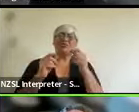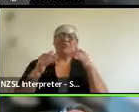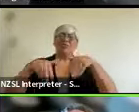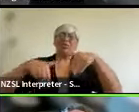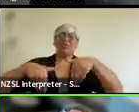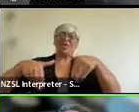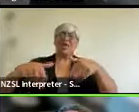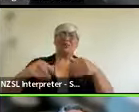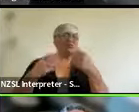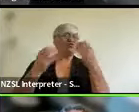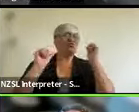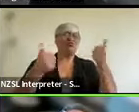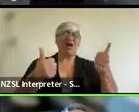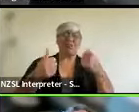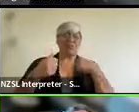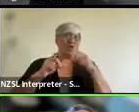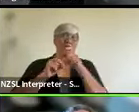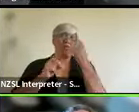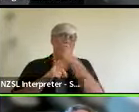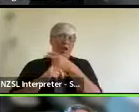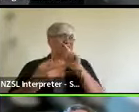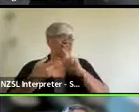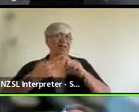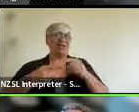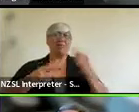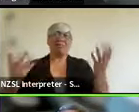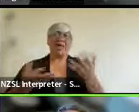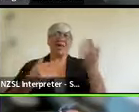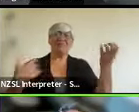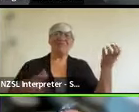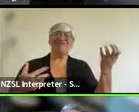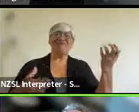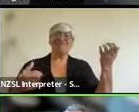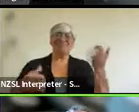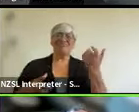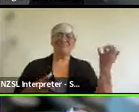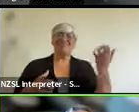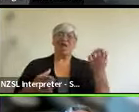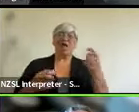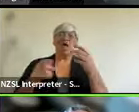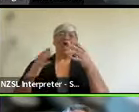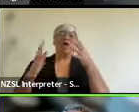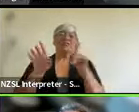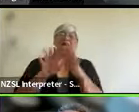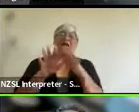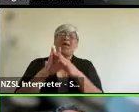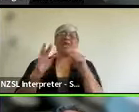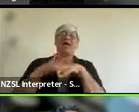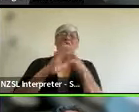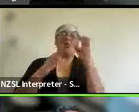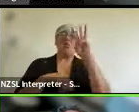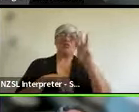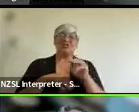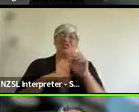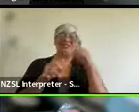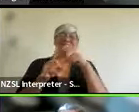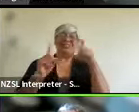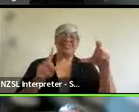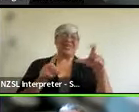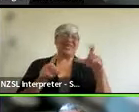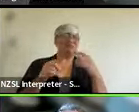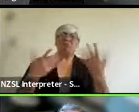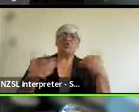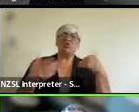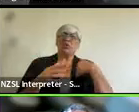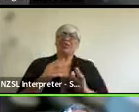The kids getting into it, including my daughter, lots of instruments to play. The museums in Washington, the Smithsonian's, you don't need to book an accessible tour. You